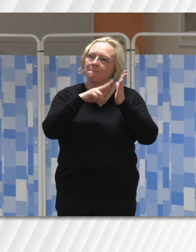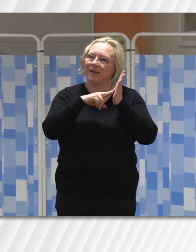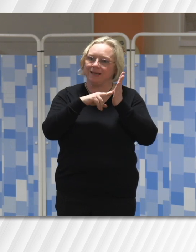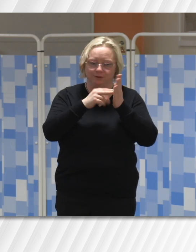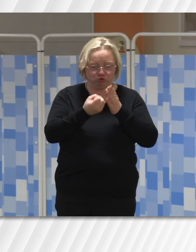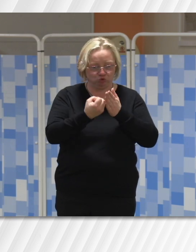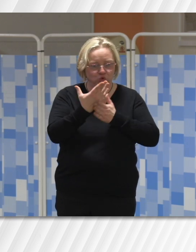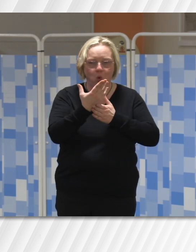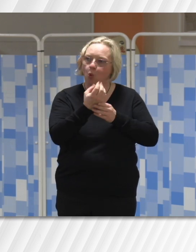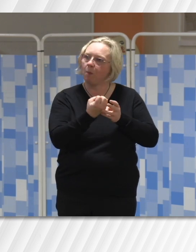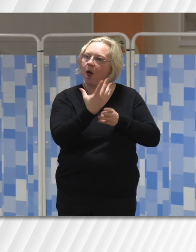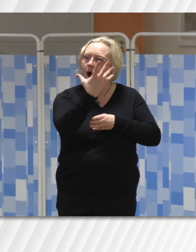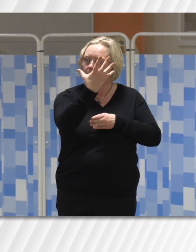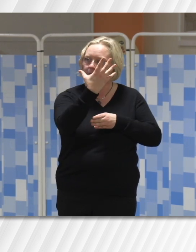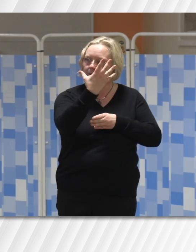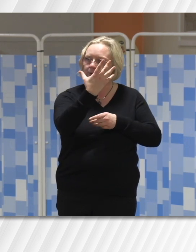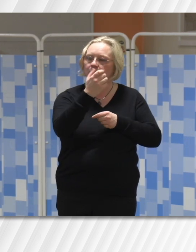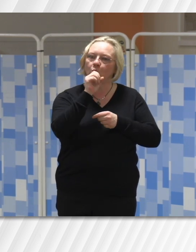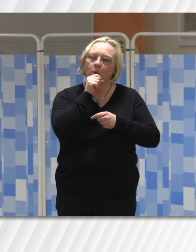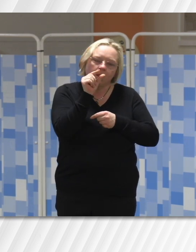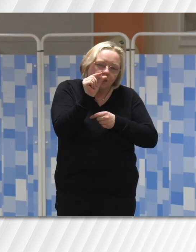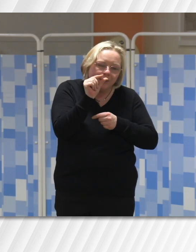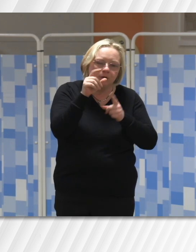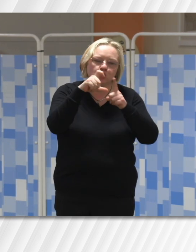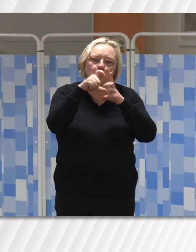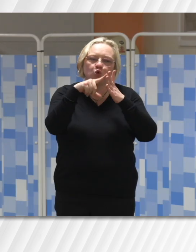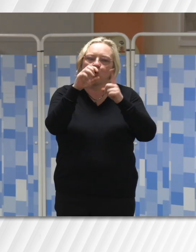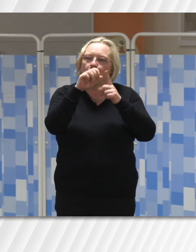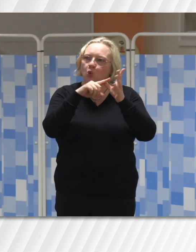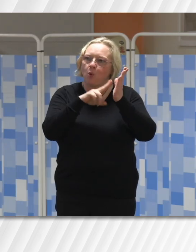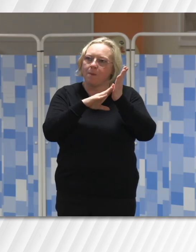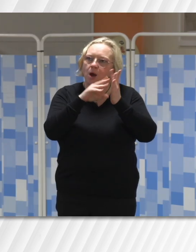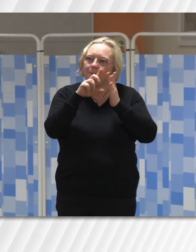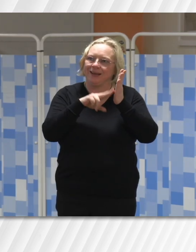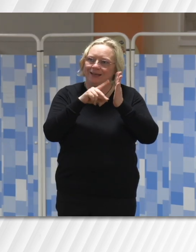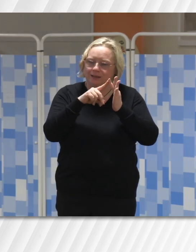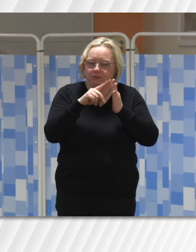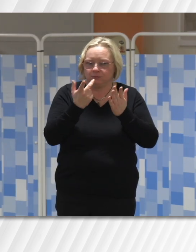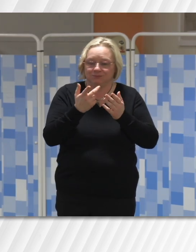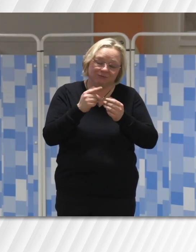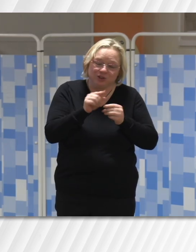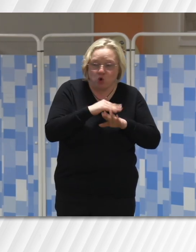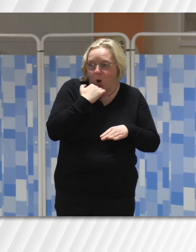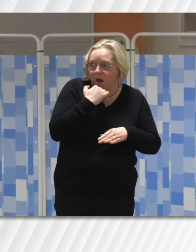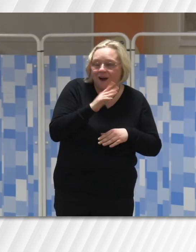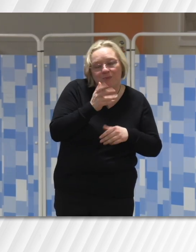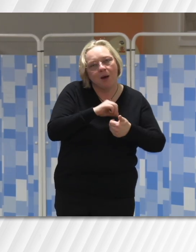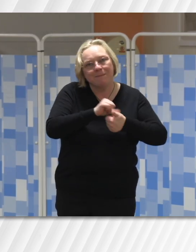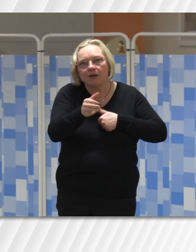grow a plant that produces a bit of dopamine. It's not enough, but it's better than nothing. So I